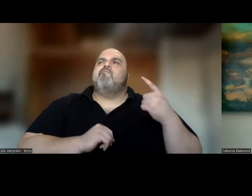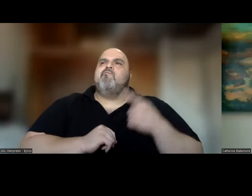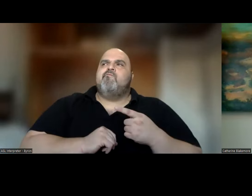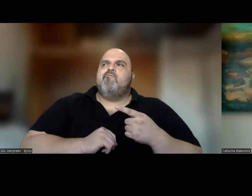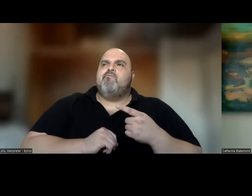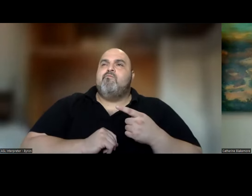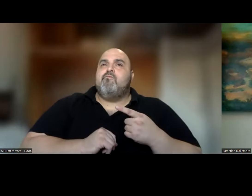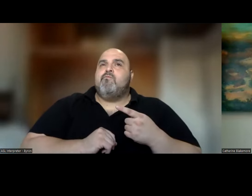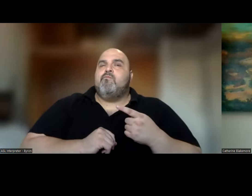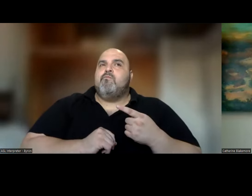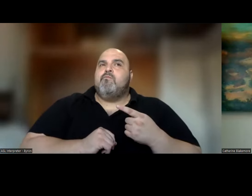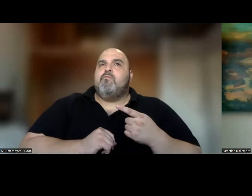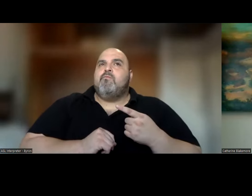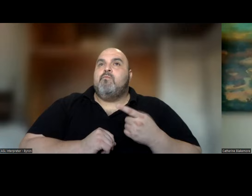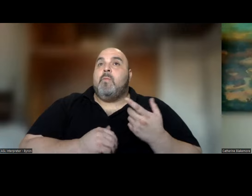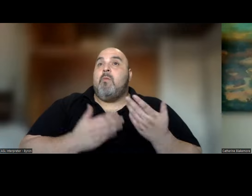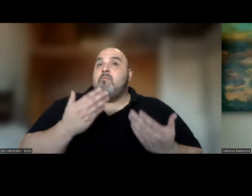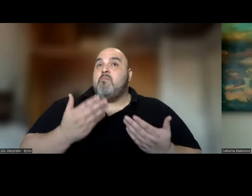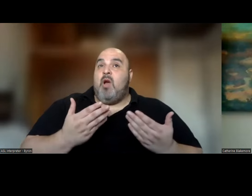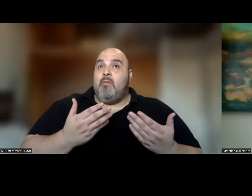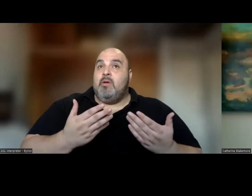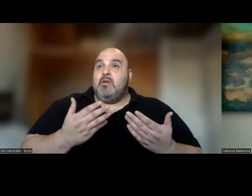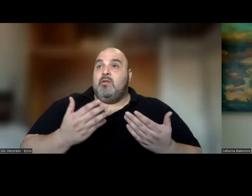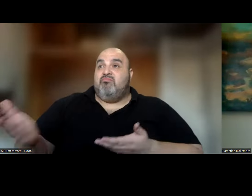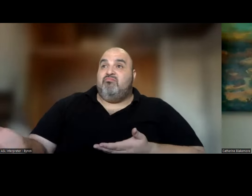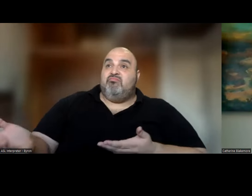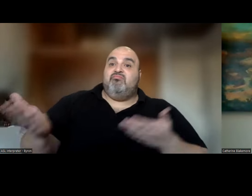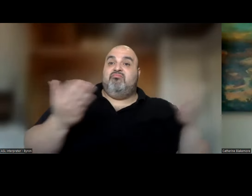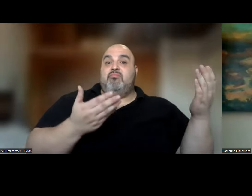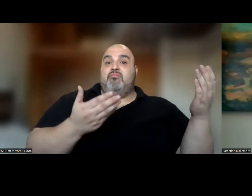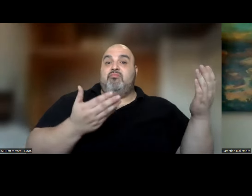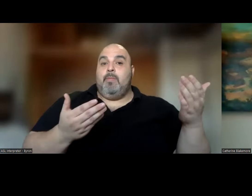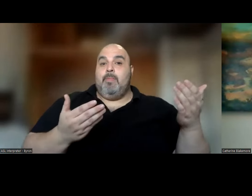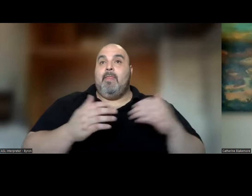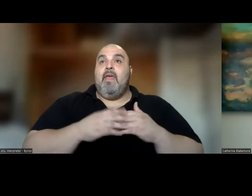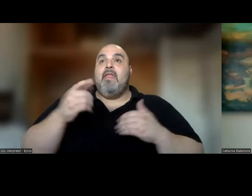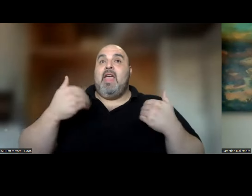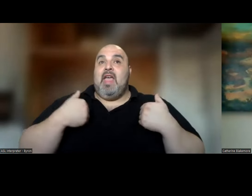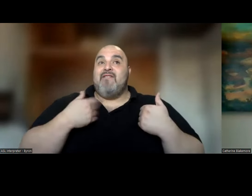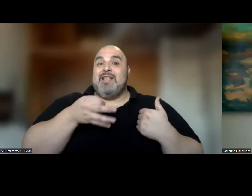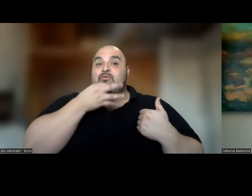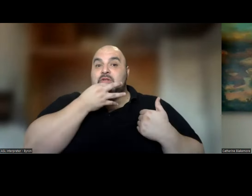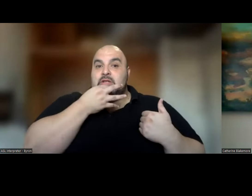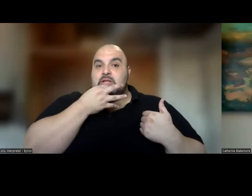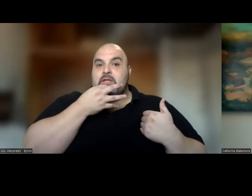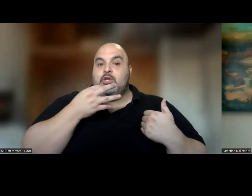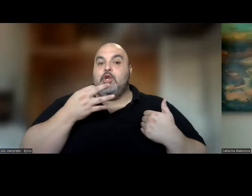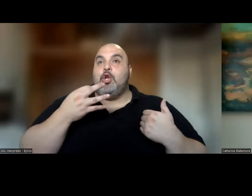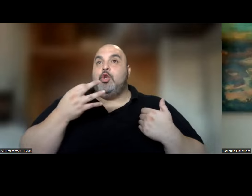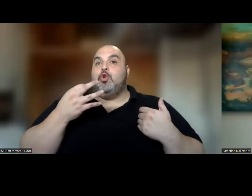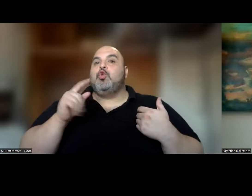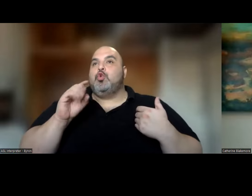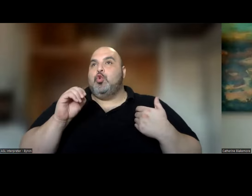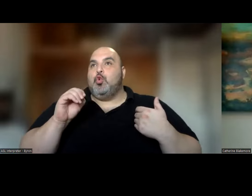in bringing them up to a point where they have the expertise with which